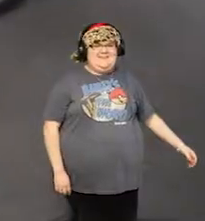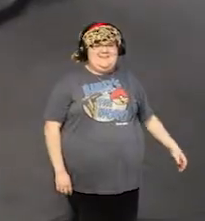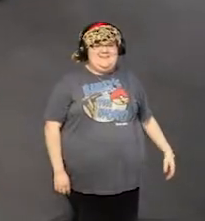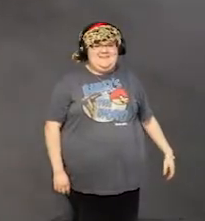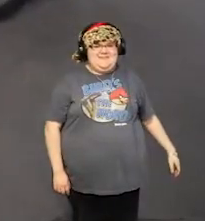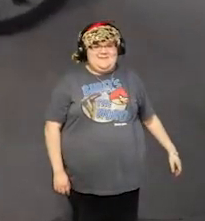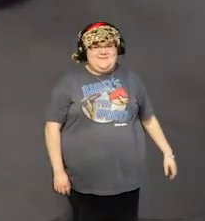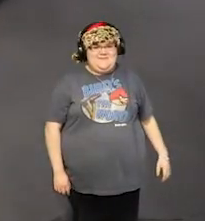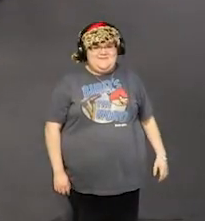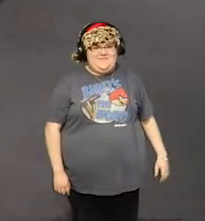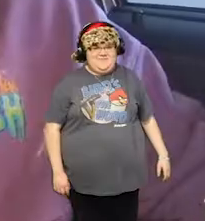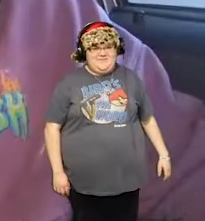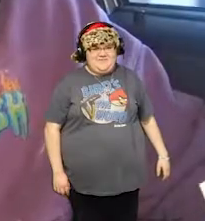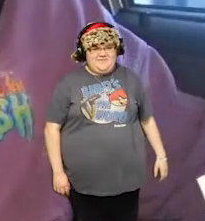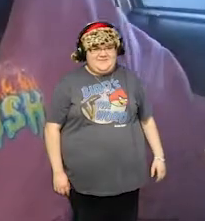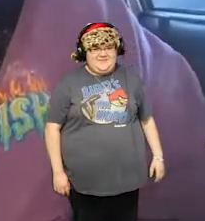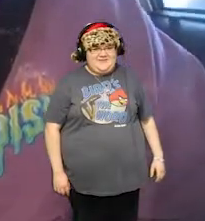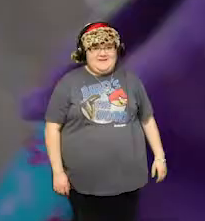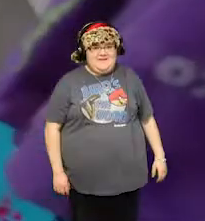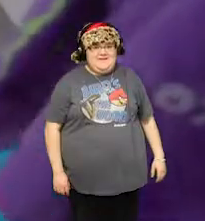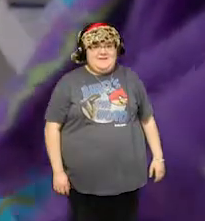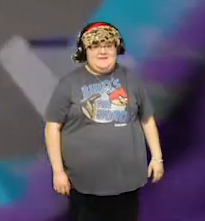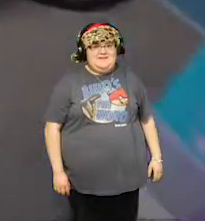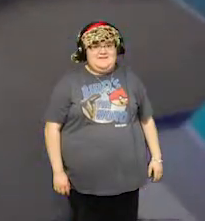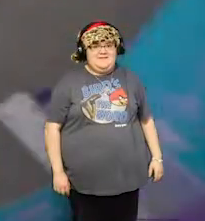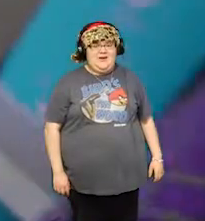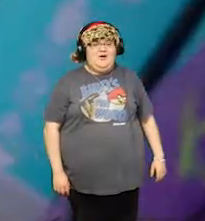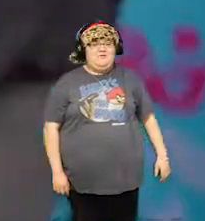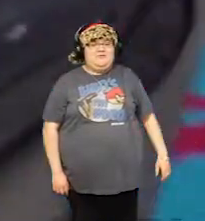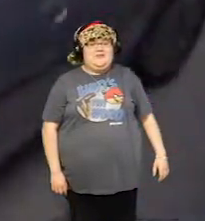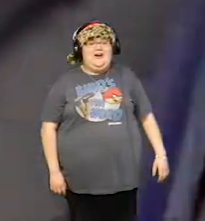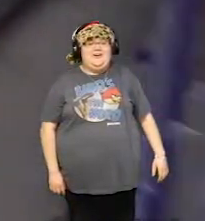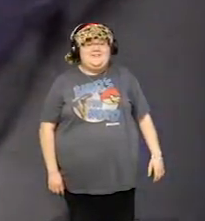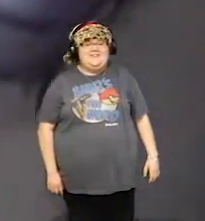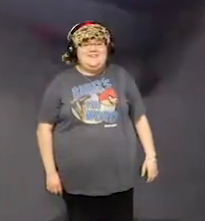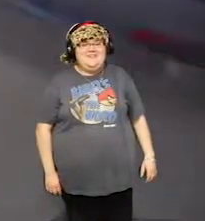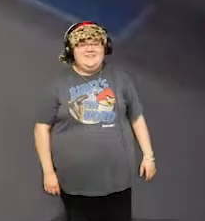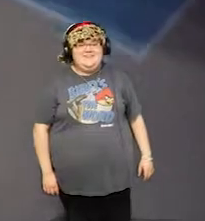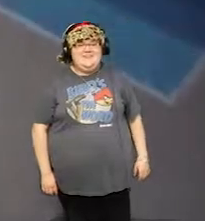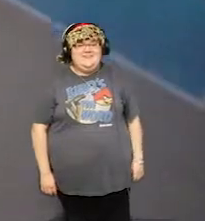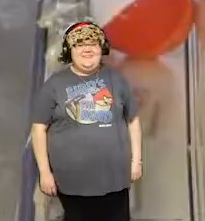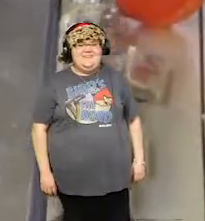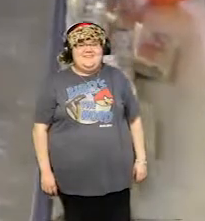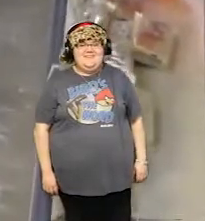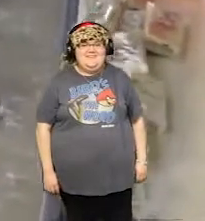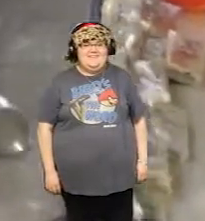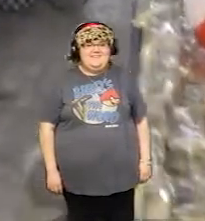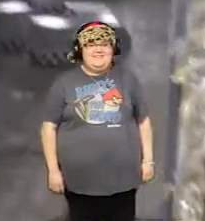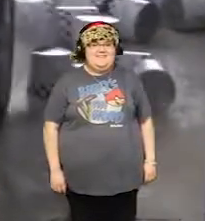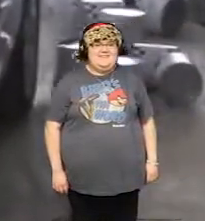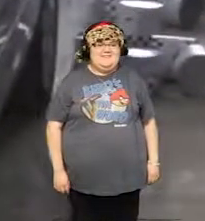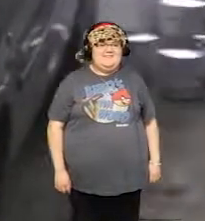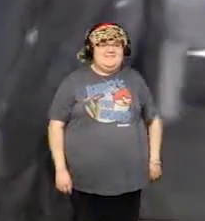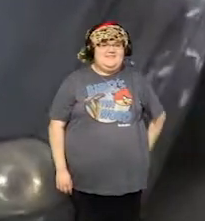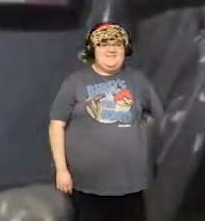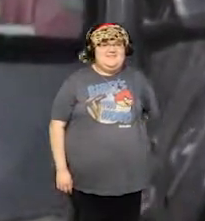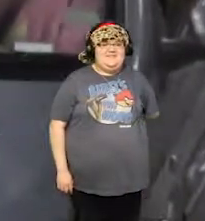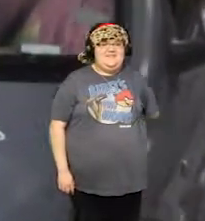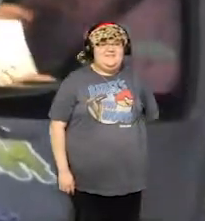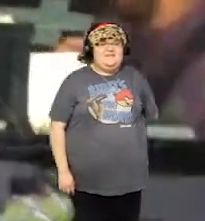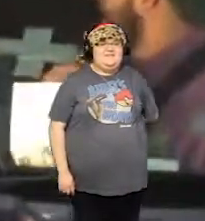Drift. Go. One celebration. Oh, God. Celebrations, bro.